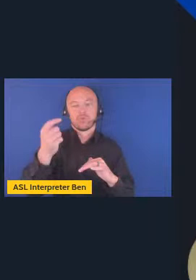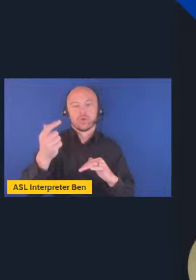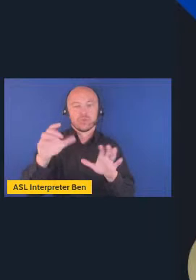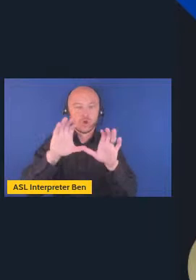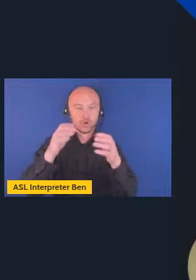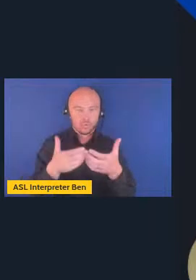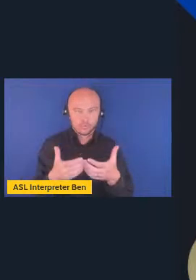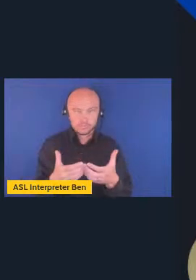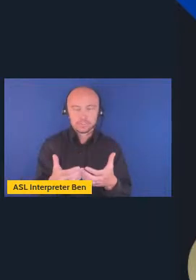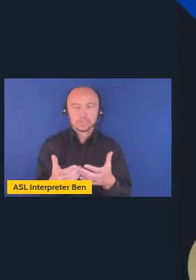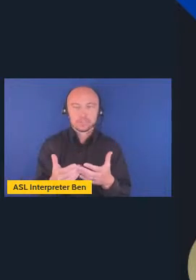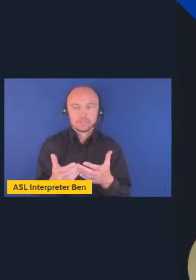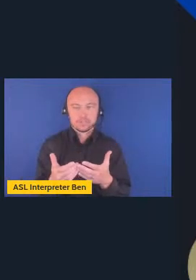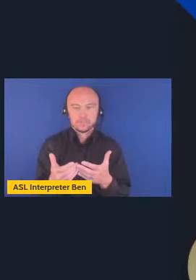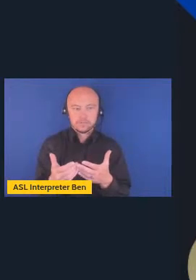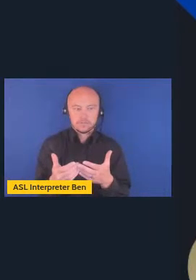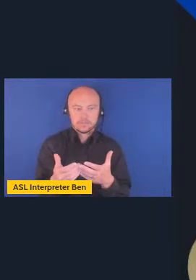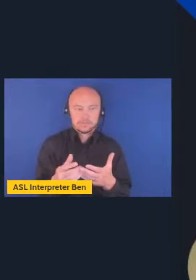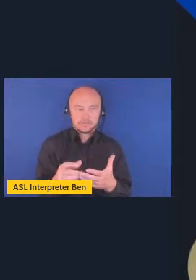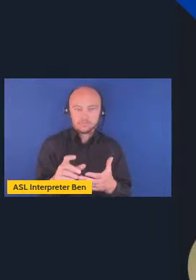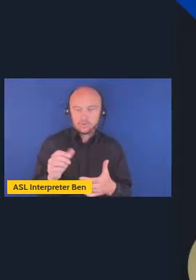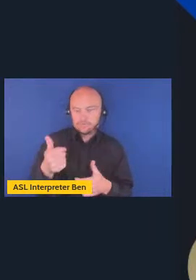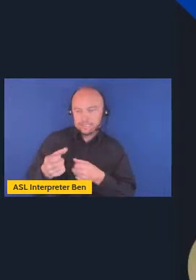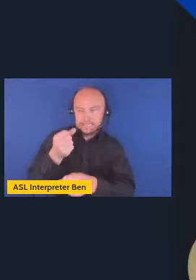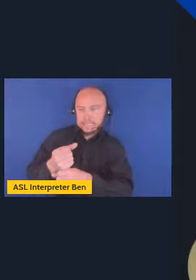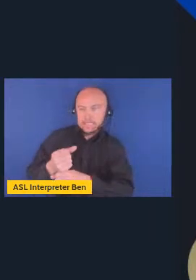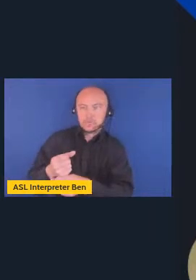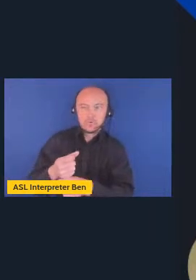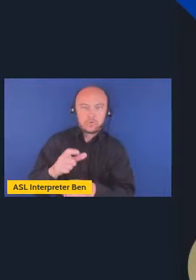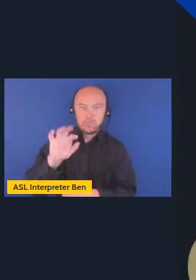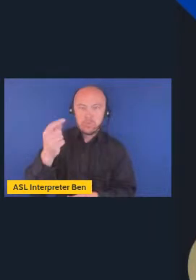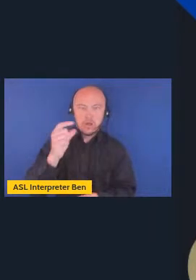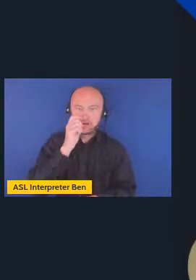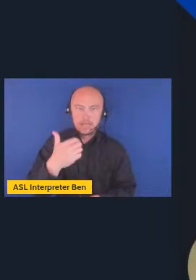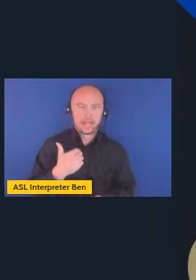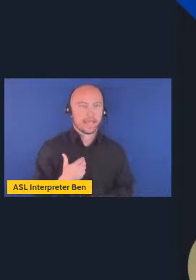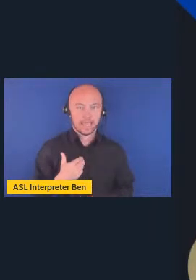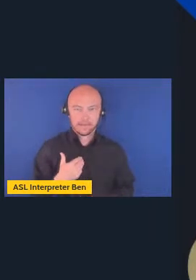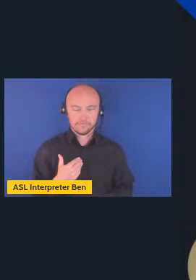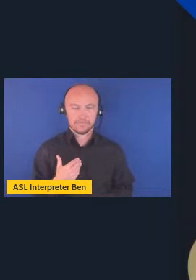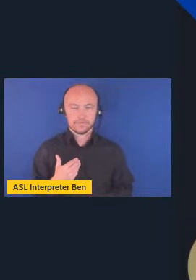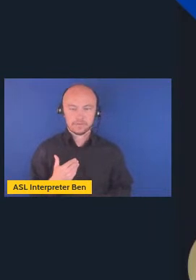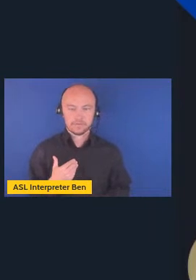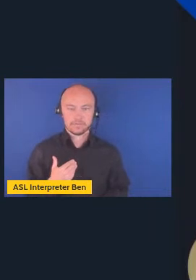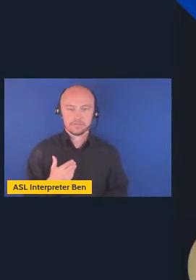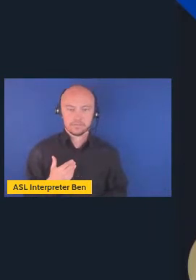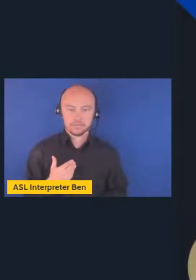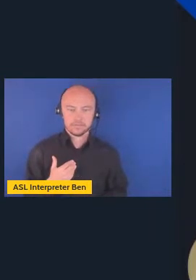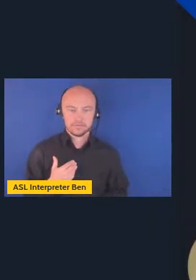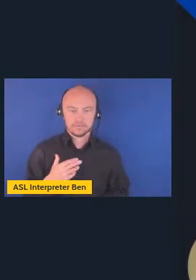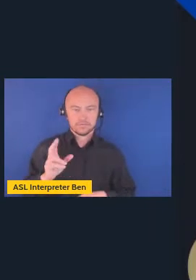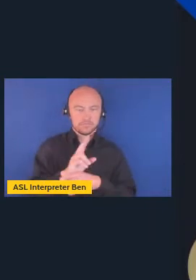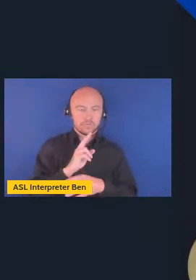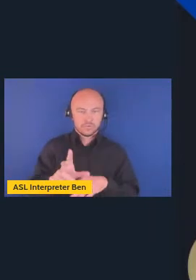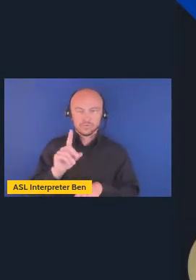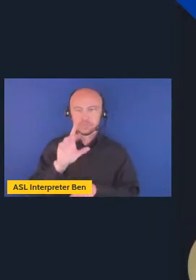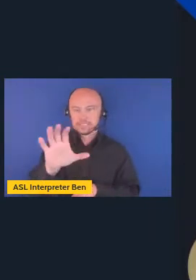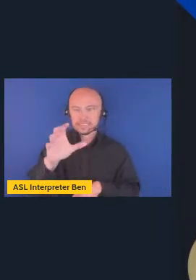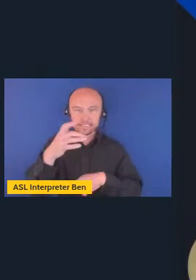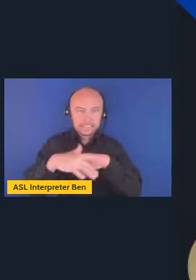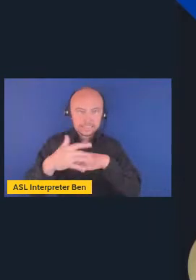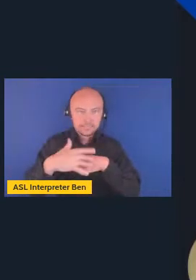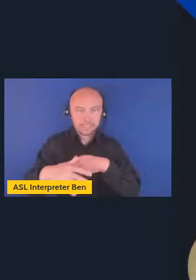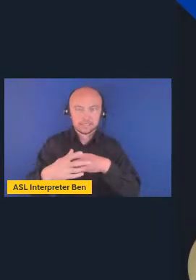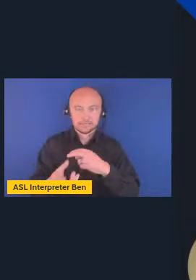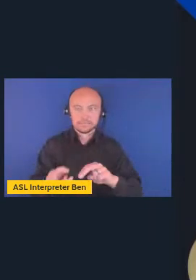have like 10-year-old logs in the future, for example, using up a lot of disk space and increasing